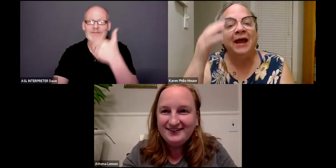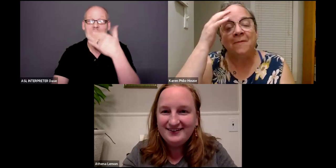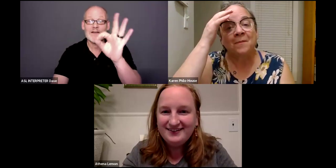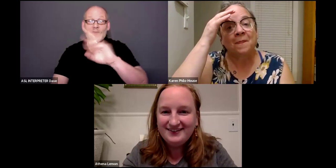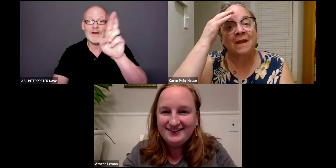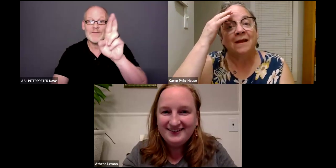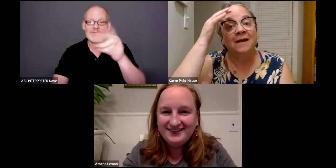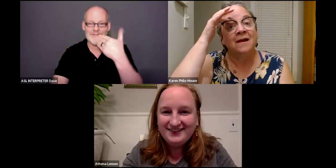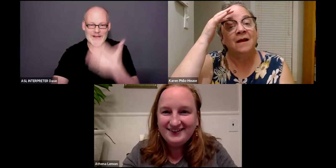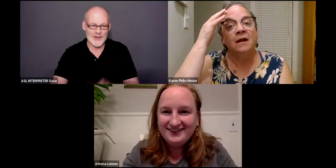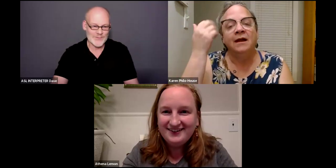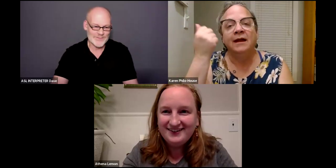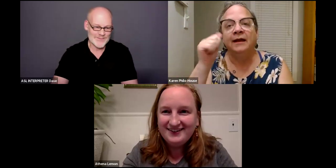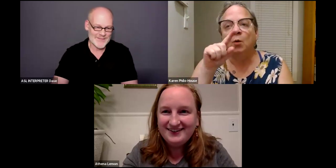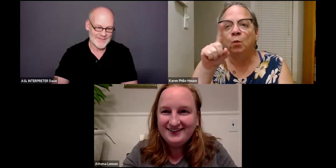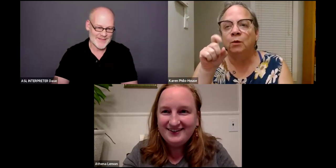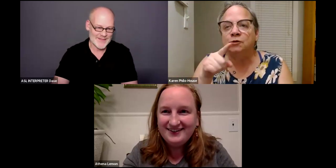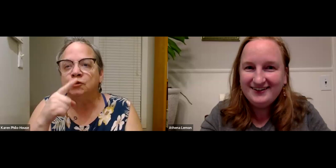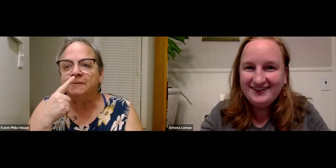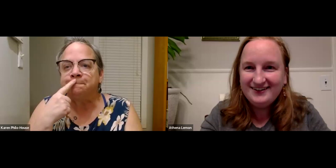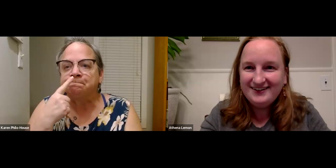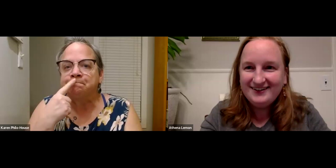Okay. Ready? Thank you.